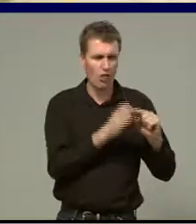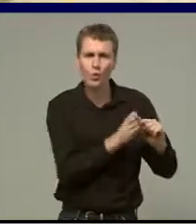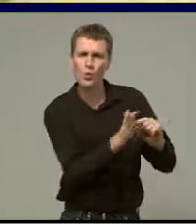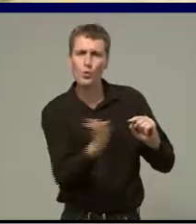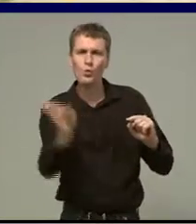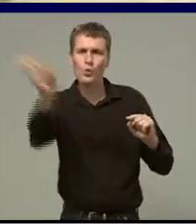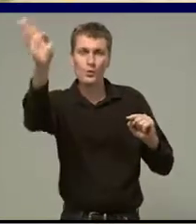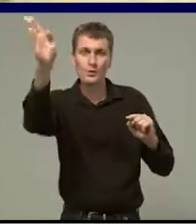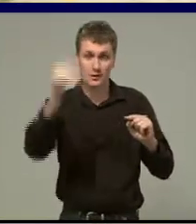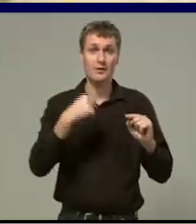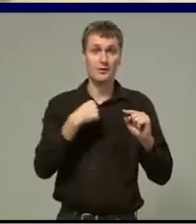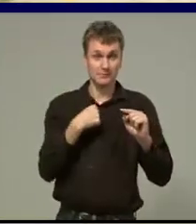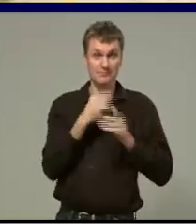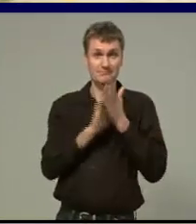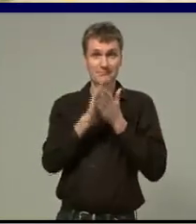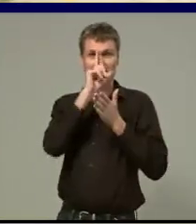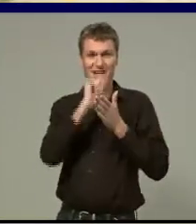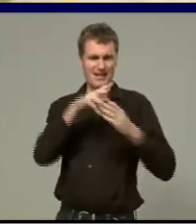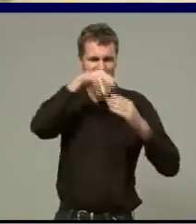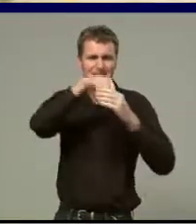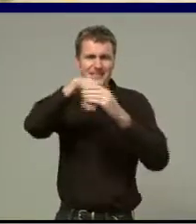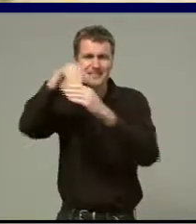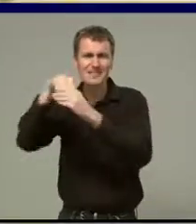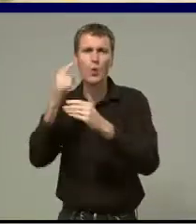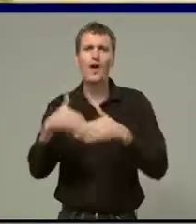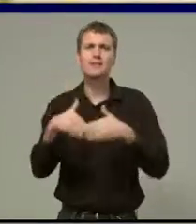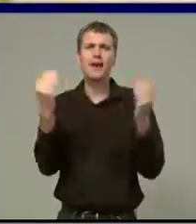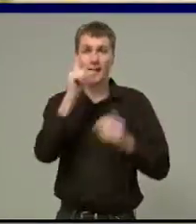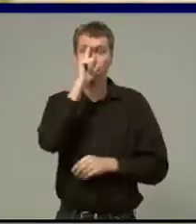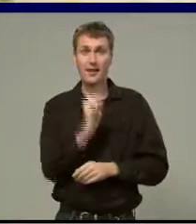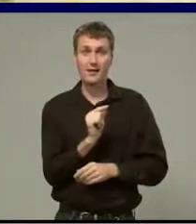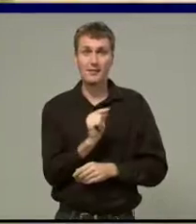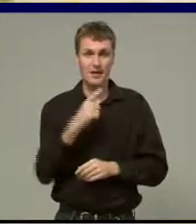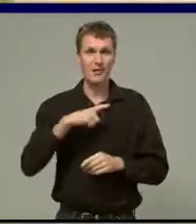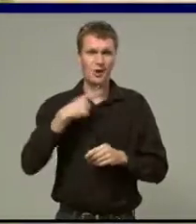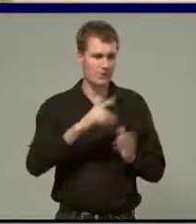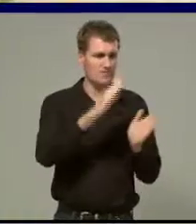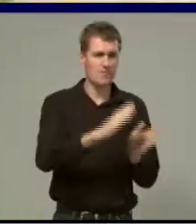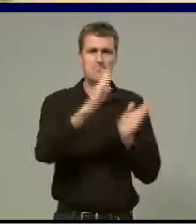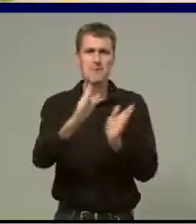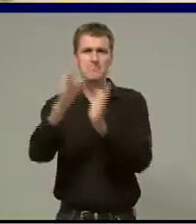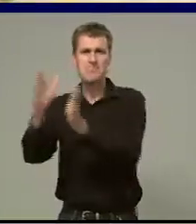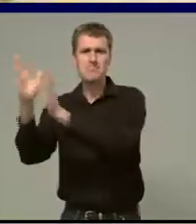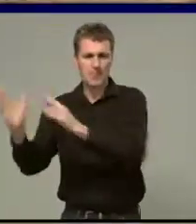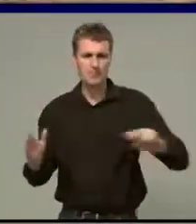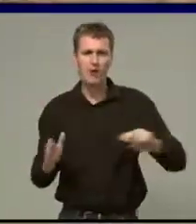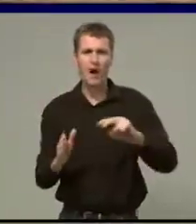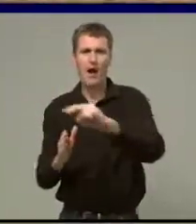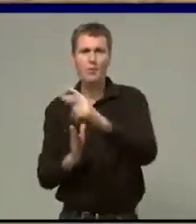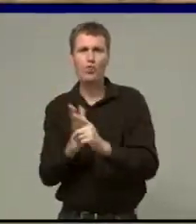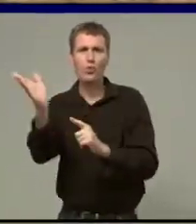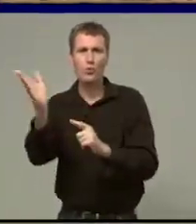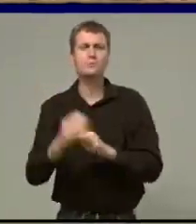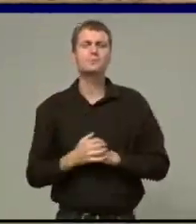of the ability to do that, we can condense so much more into one day because we're using each component to get from one point to the next.